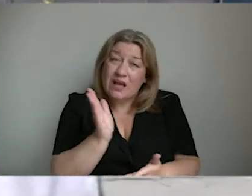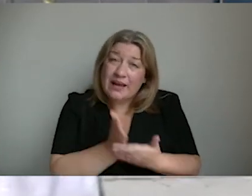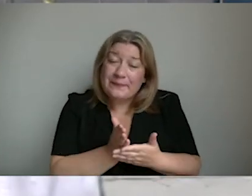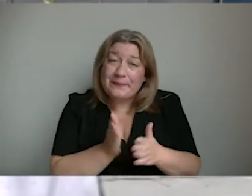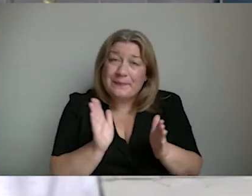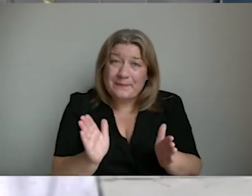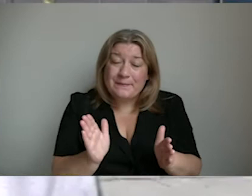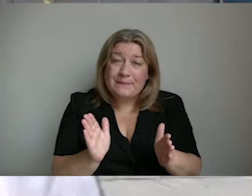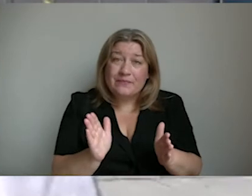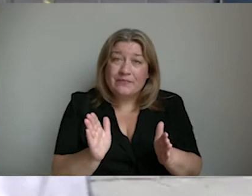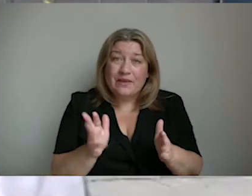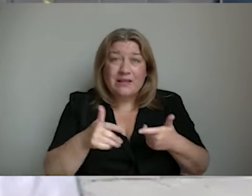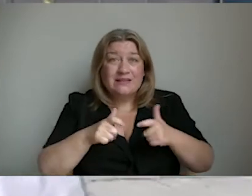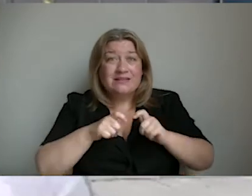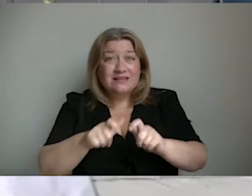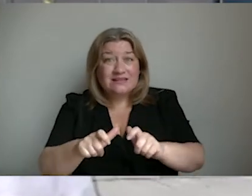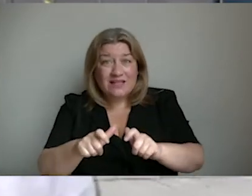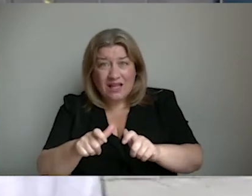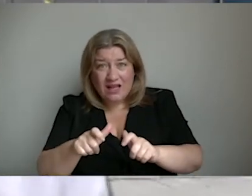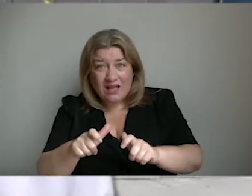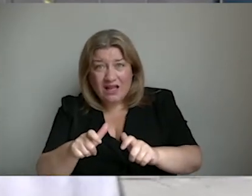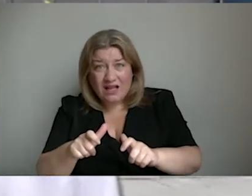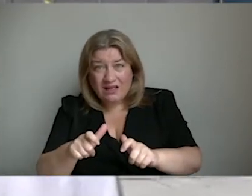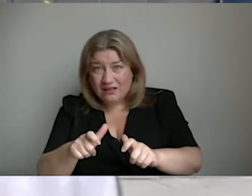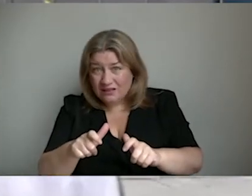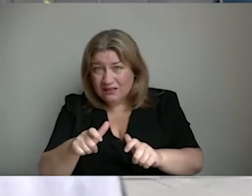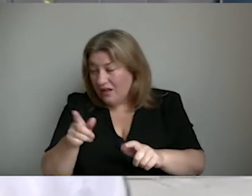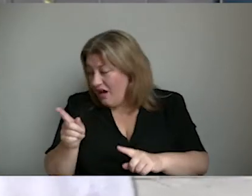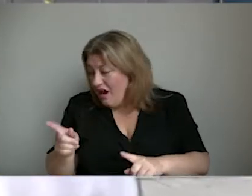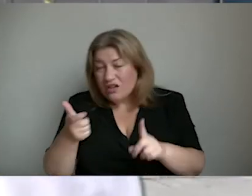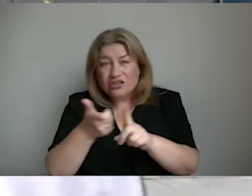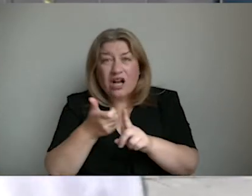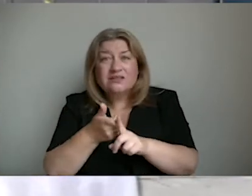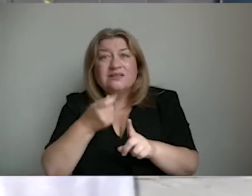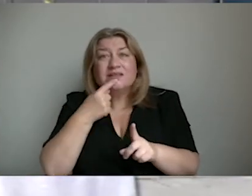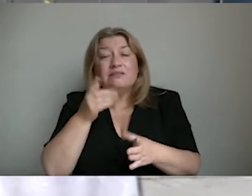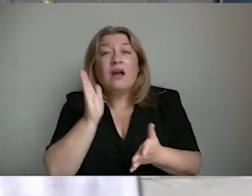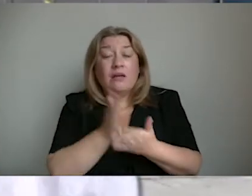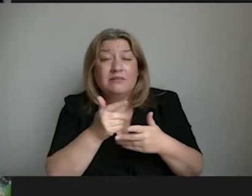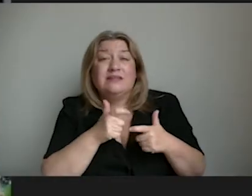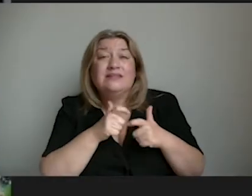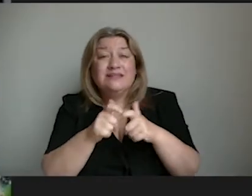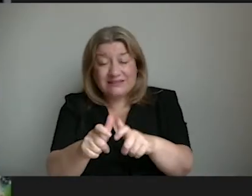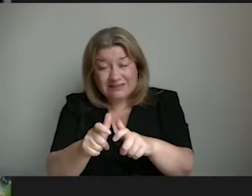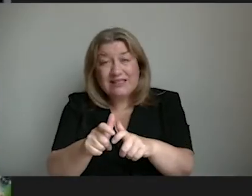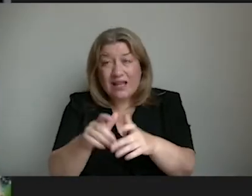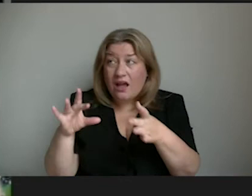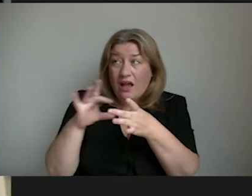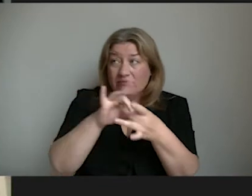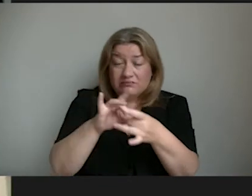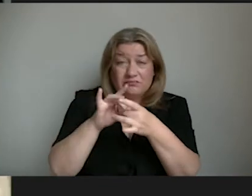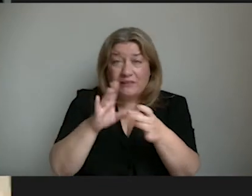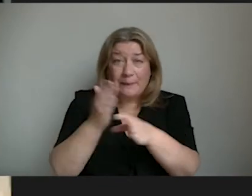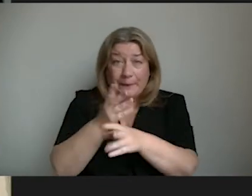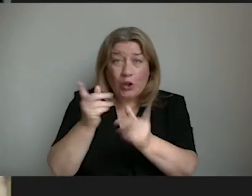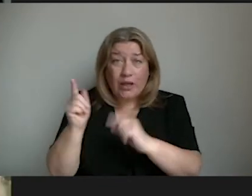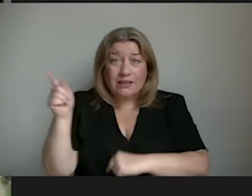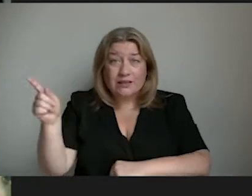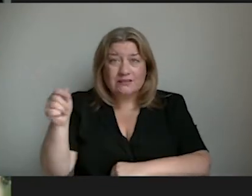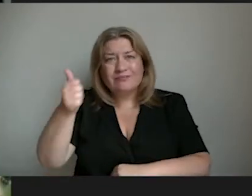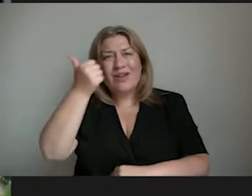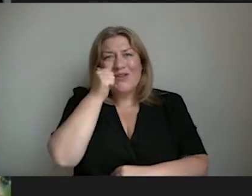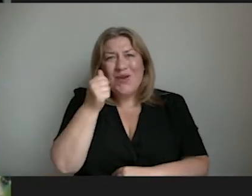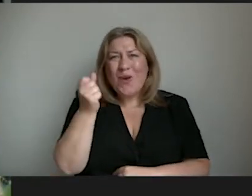So, I mean, you've certainly still been hearing from employers, haven't you, Kirsty? Yeah, I think it's a bit of a weird time for everyone at the